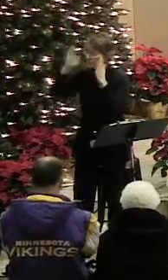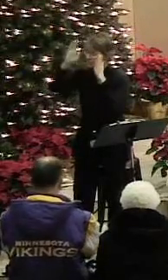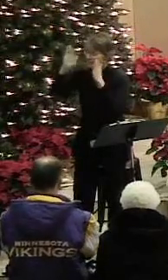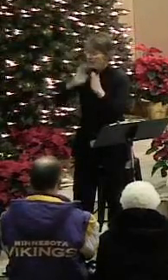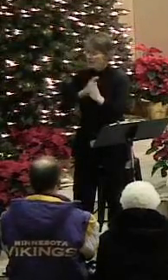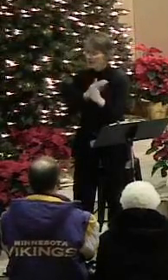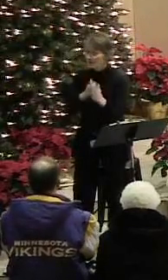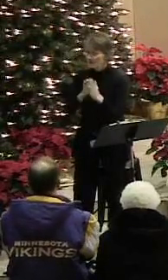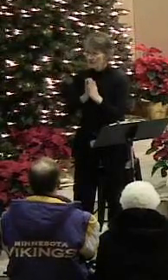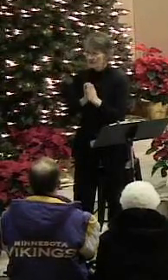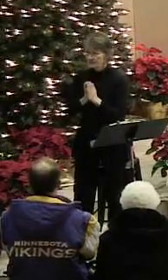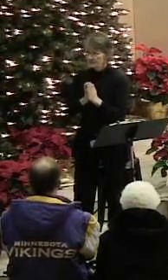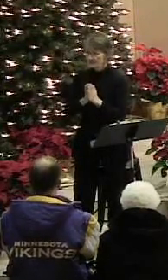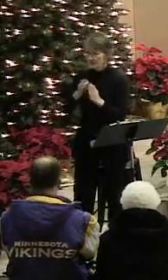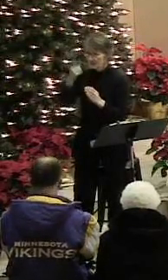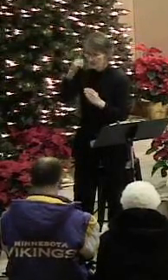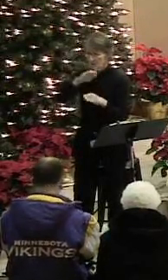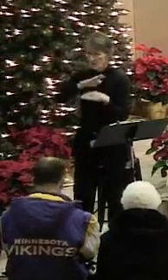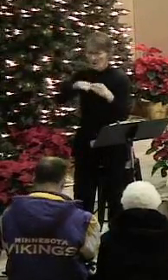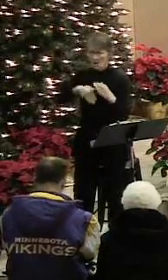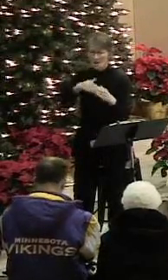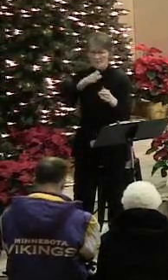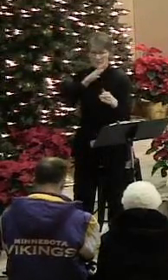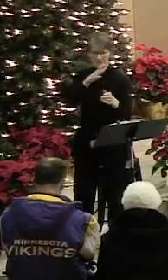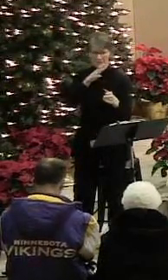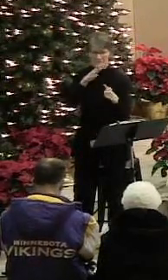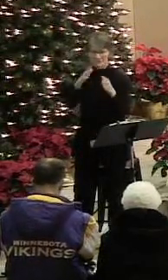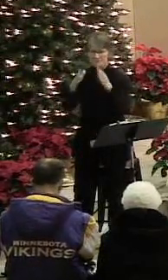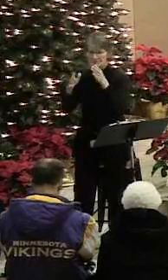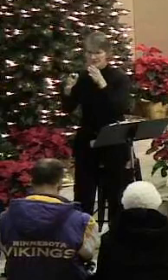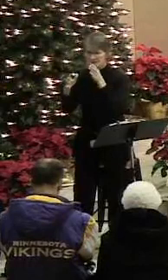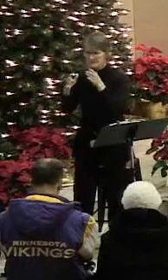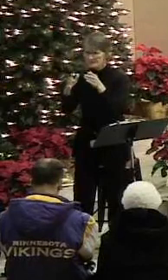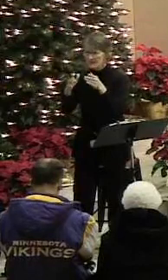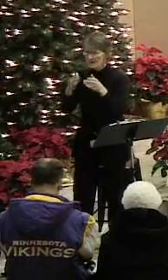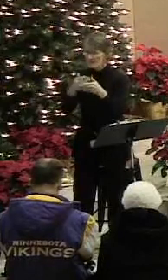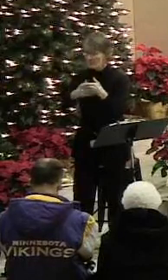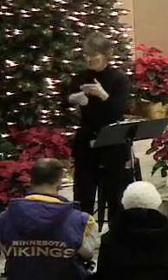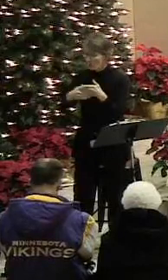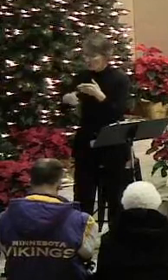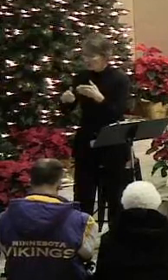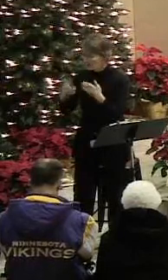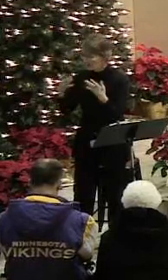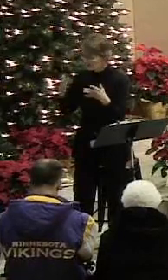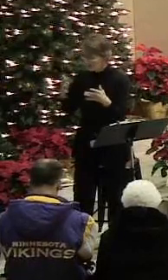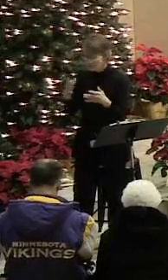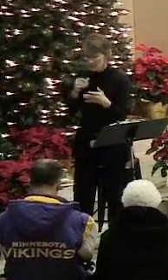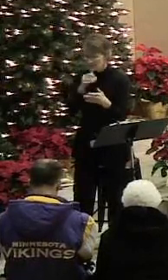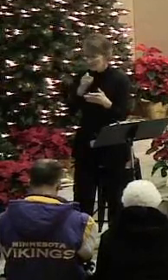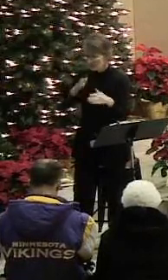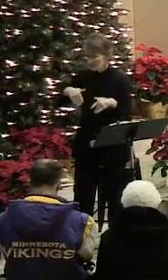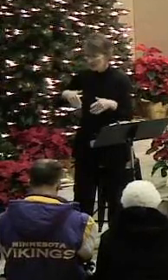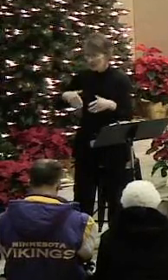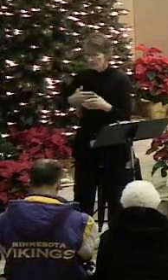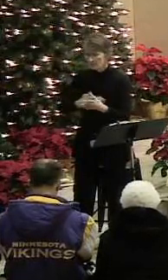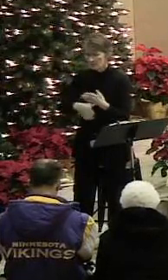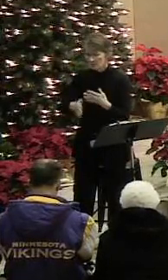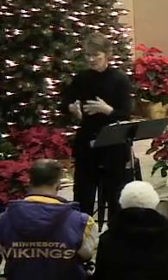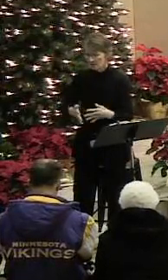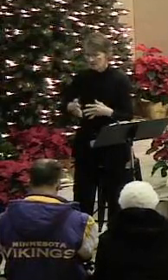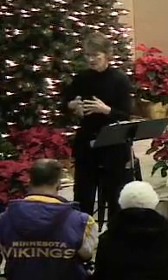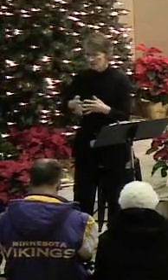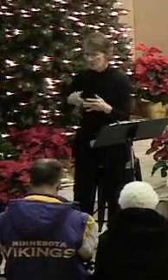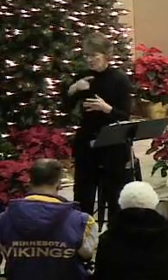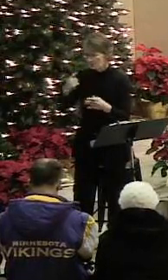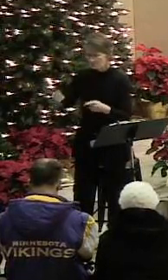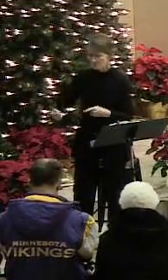Lord. For mothers of children, both born and not yet born, who struggle,